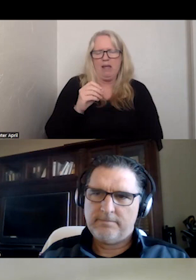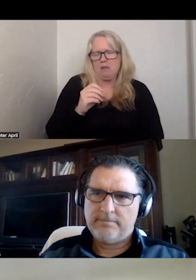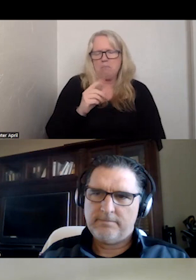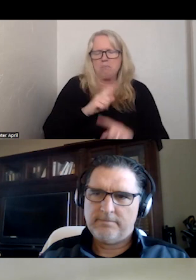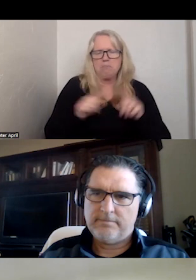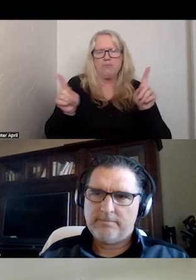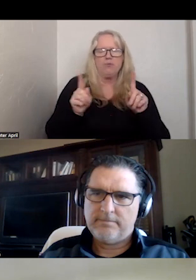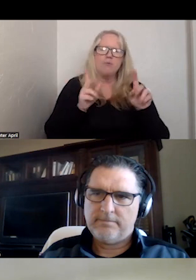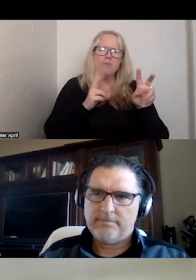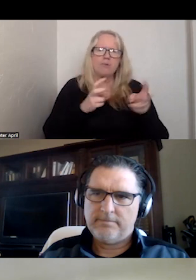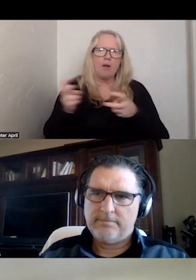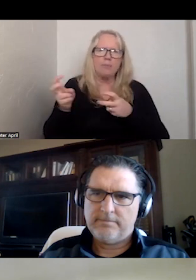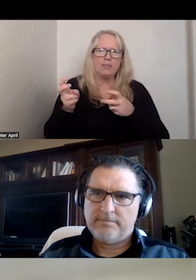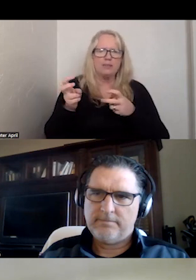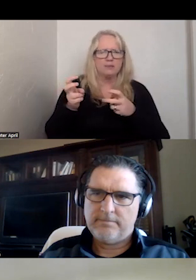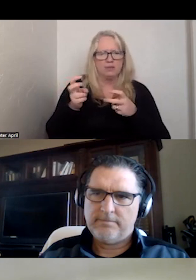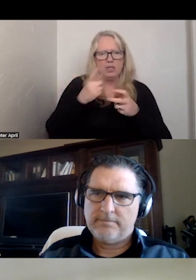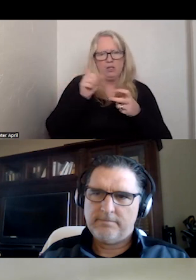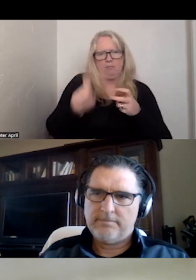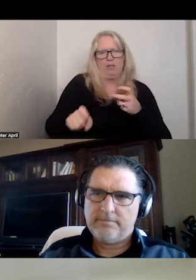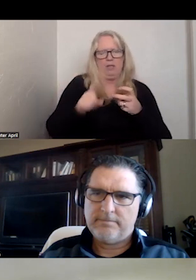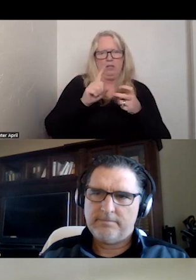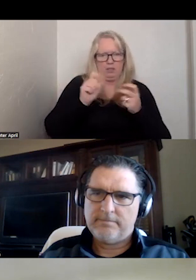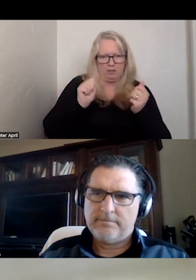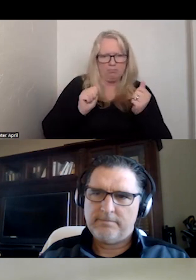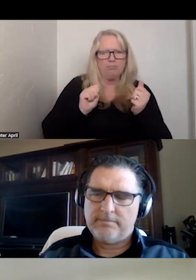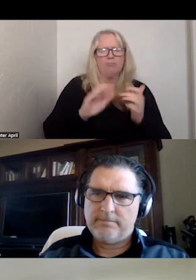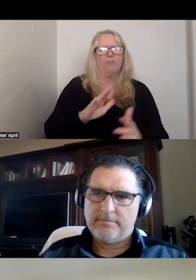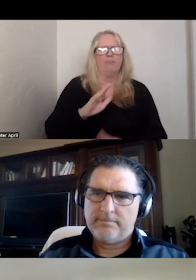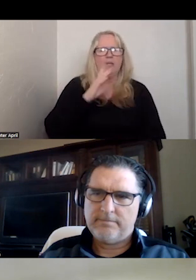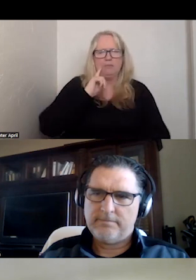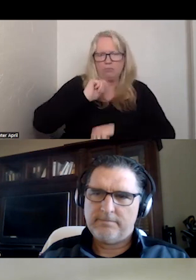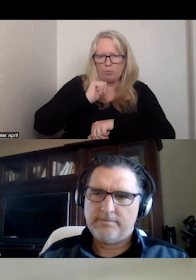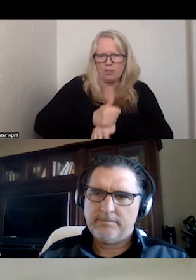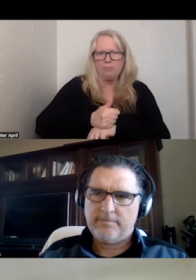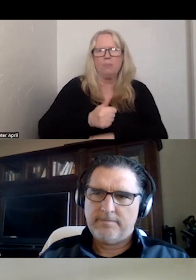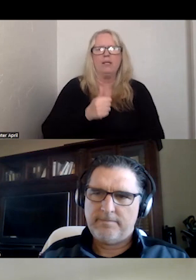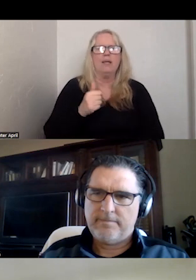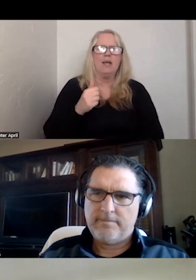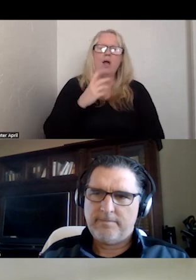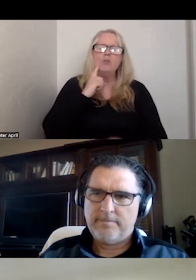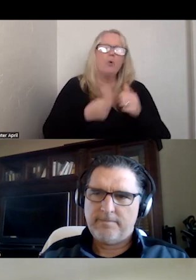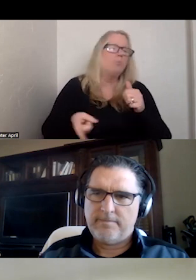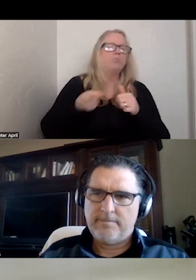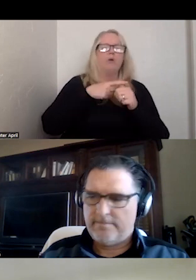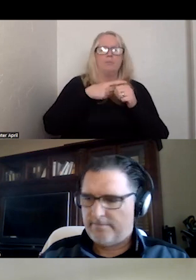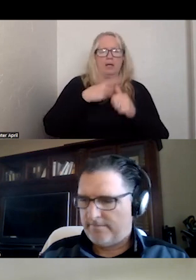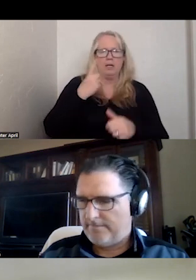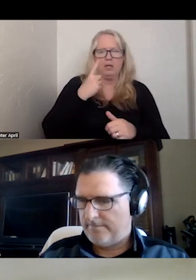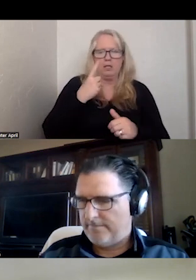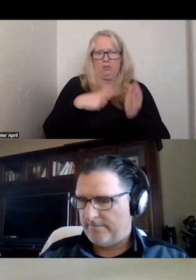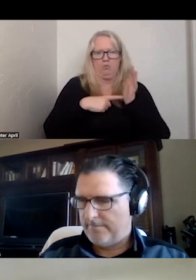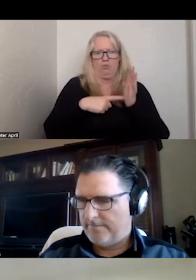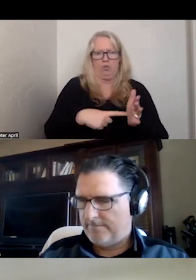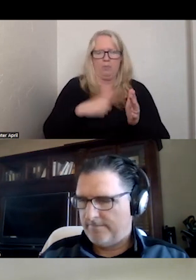topics that we're meant to address in implementing it. And primarily the provision